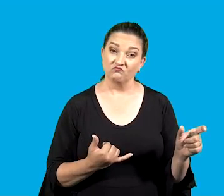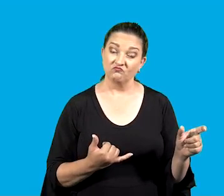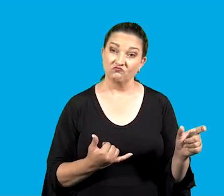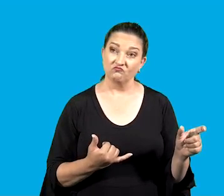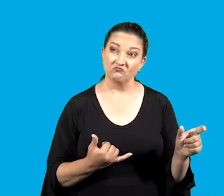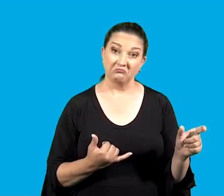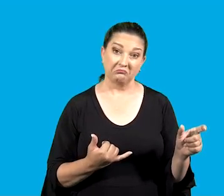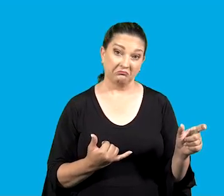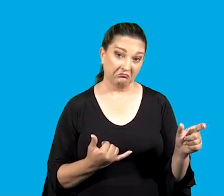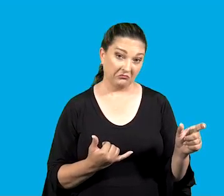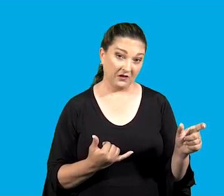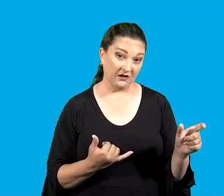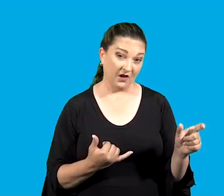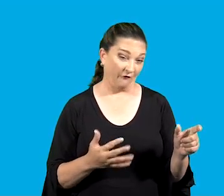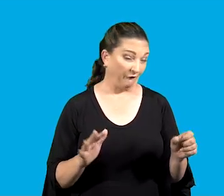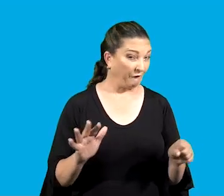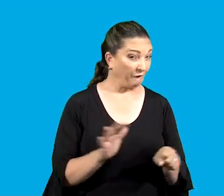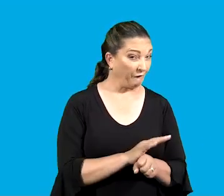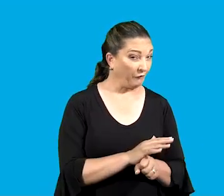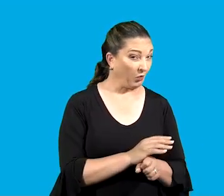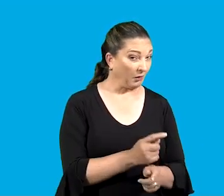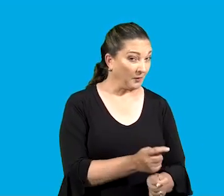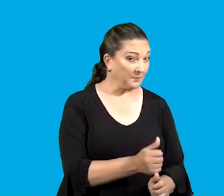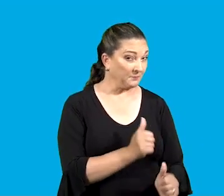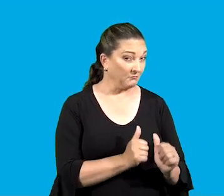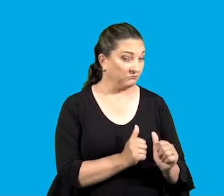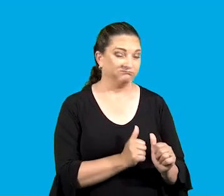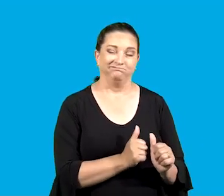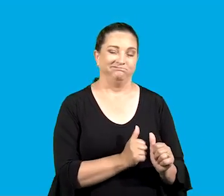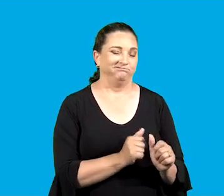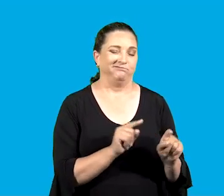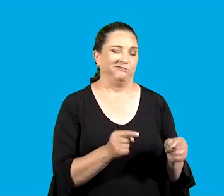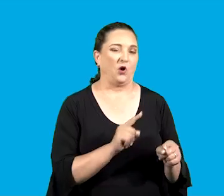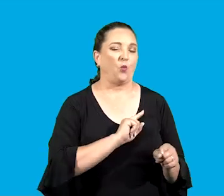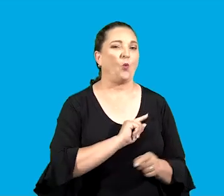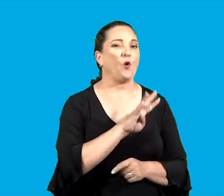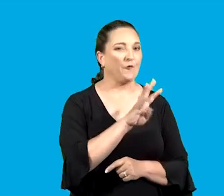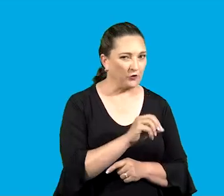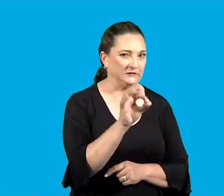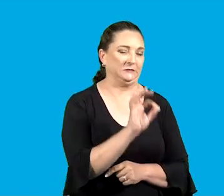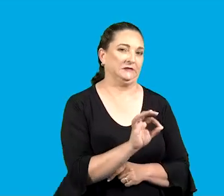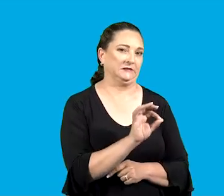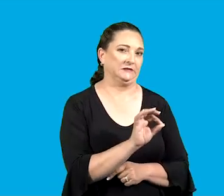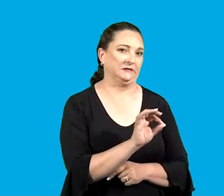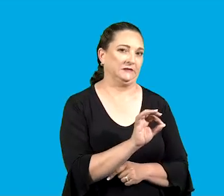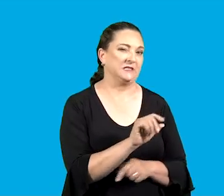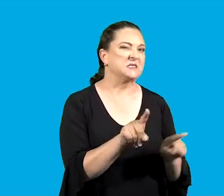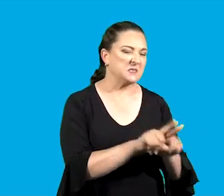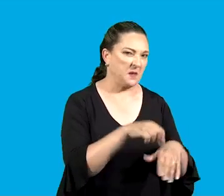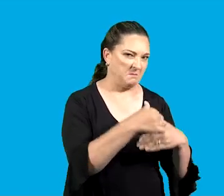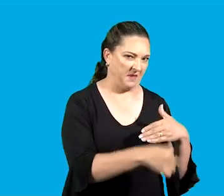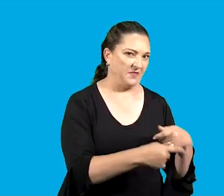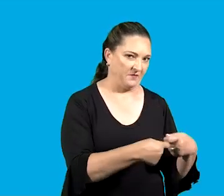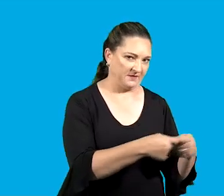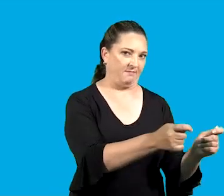be able to get the entire amount because 40% is collected in the month of sale, but